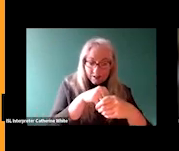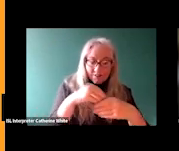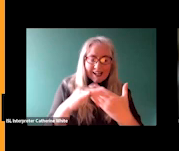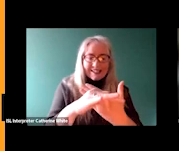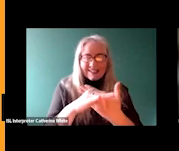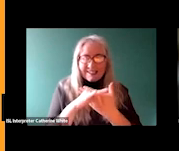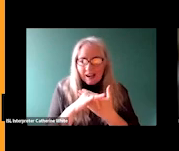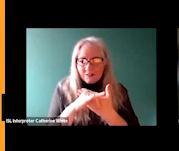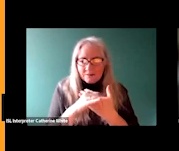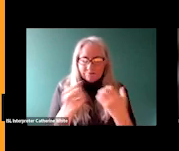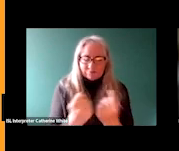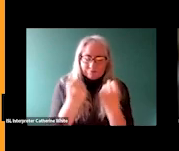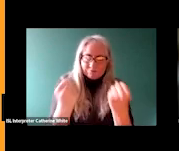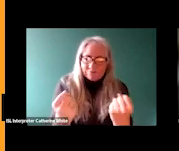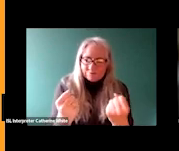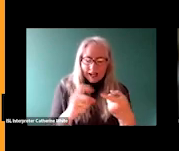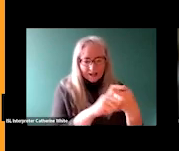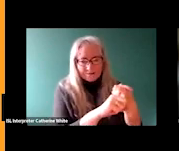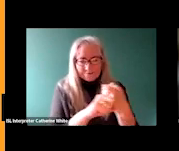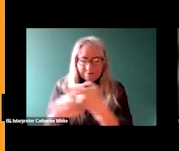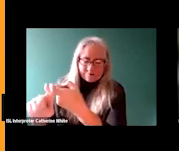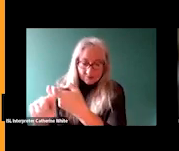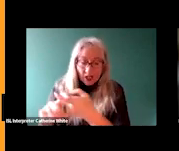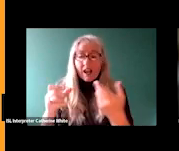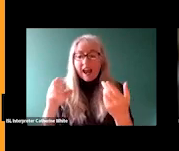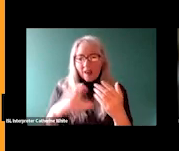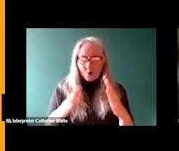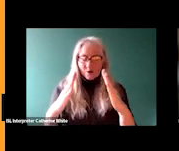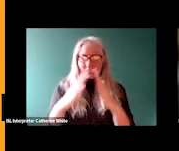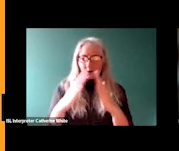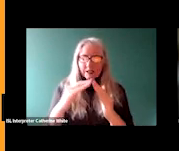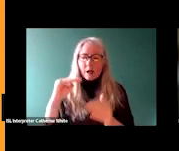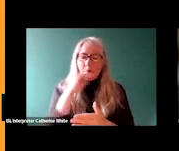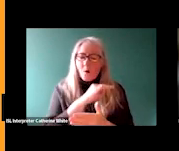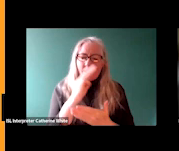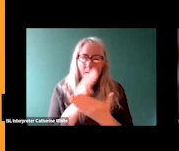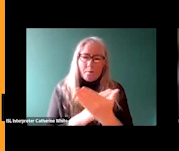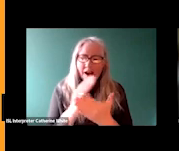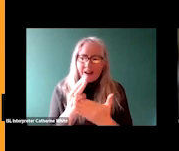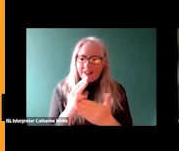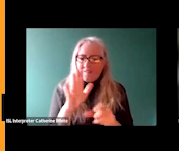safe, resilient and sustainable. And of course, housing is a key element of